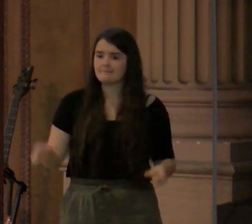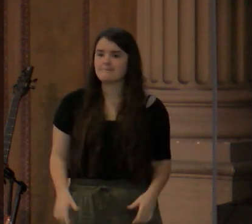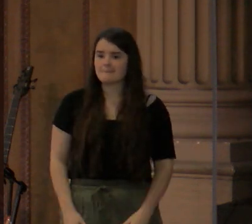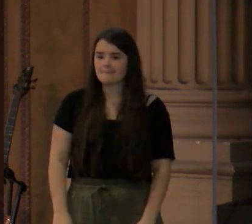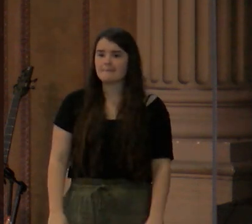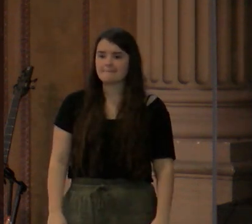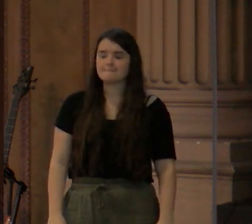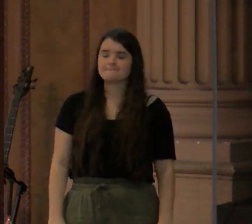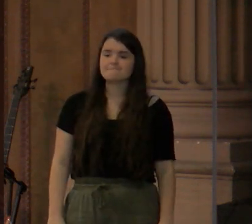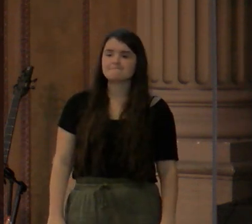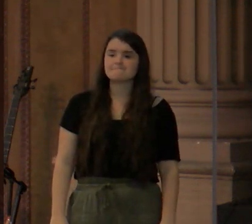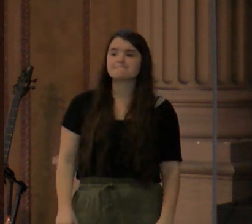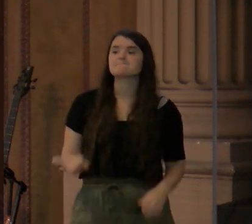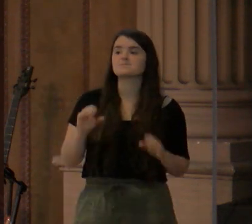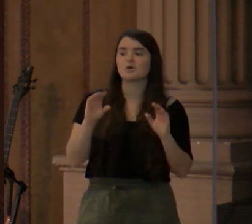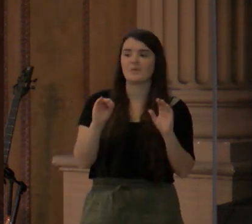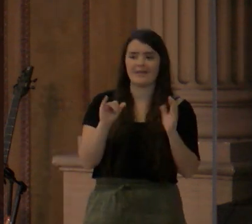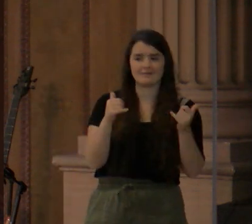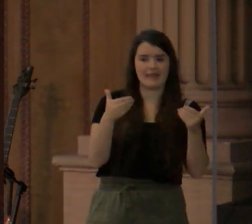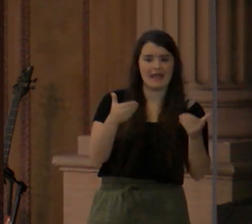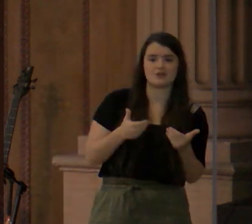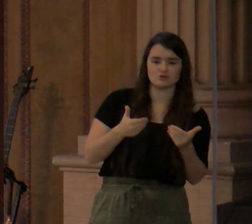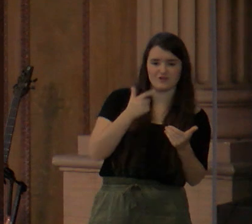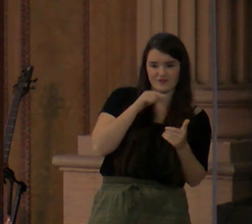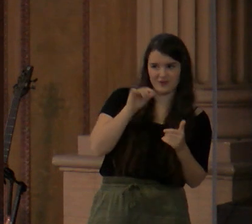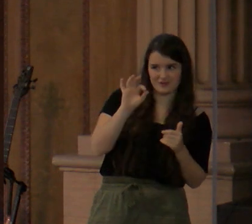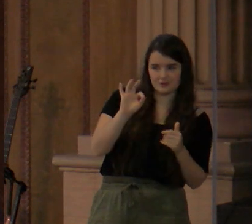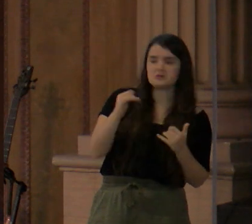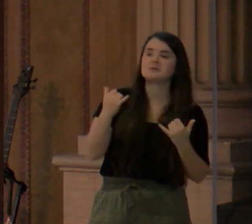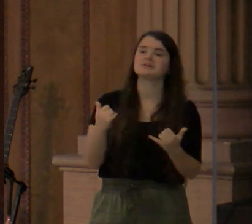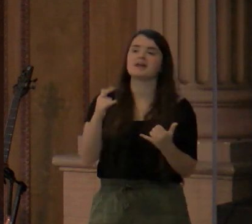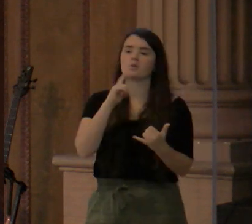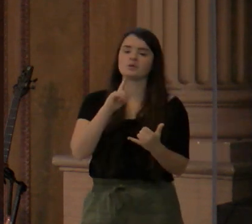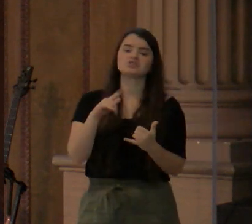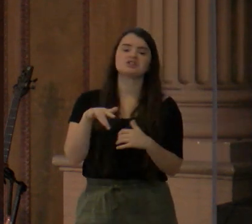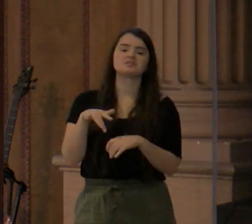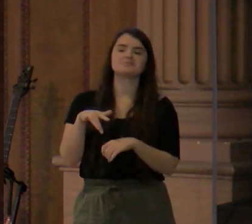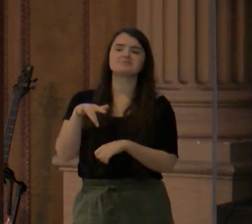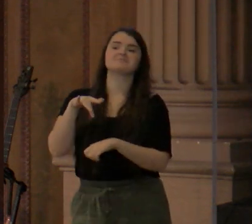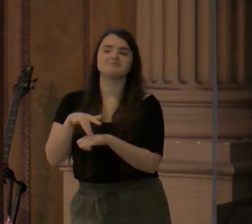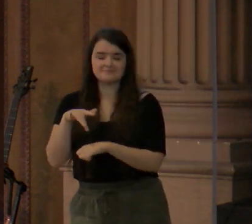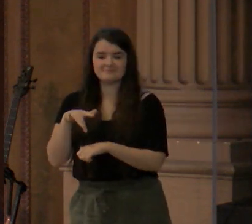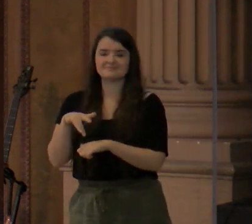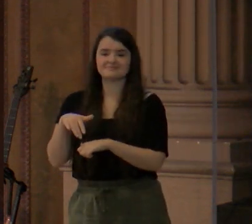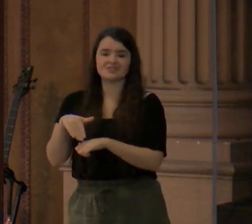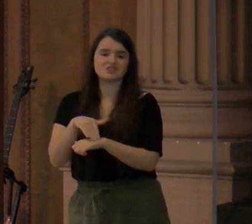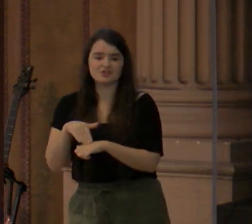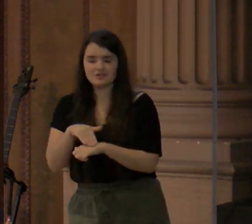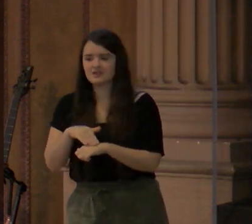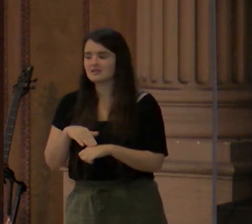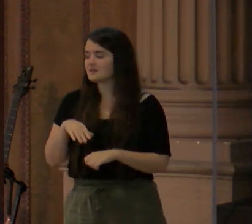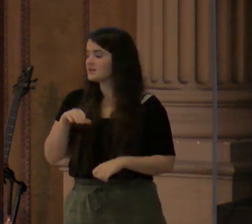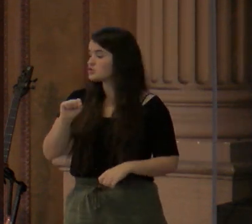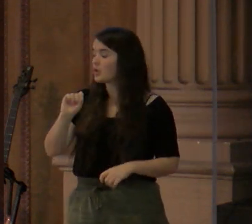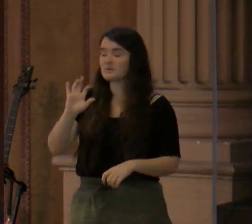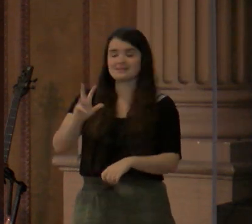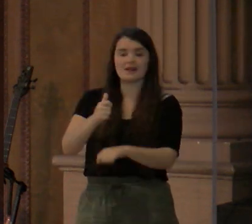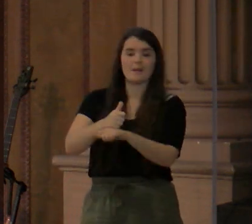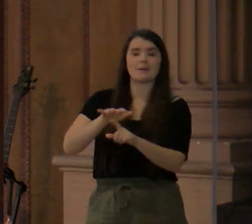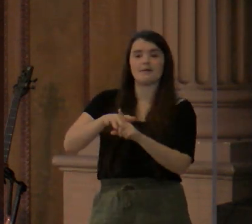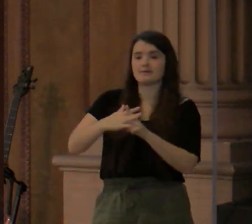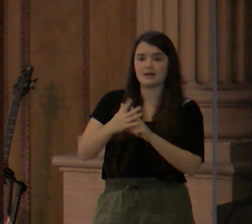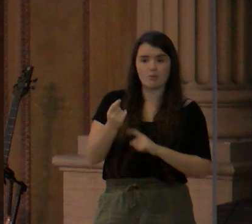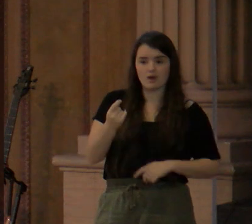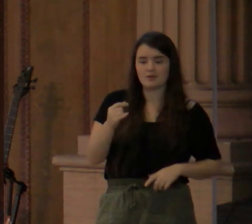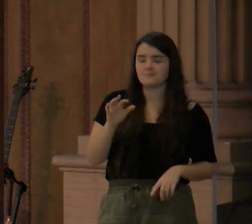So with that intro, let's just kind of scratch the surface today. To set the stage for this sermon, if you go back a few verses, Jesus has called